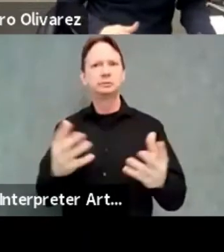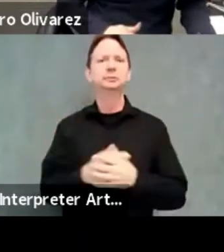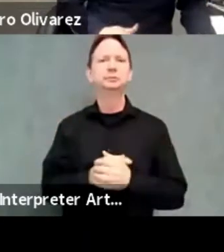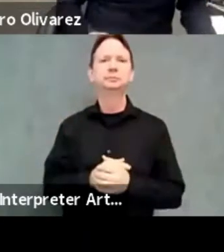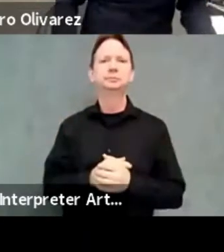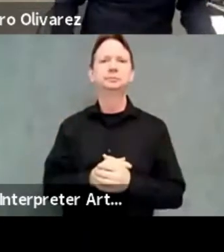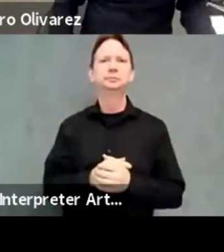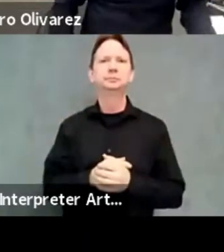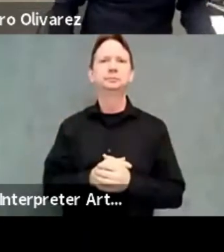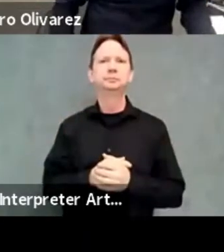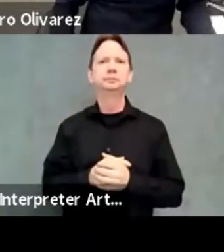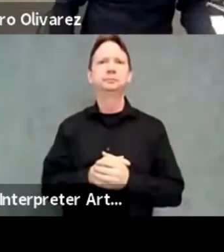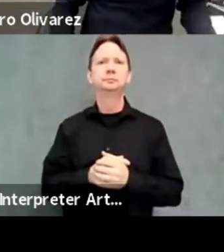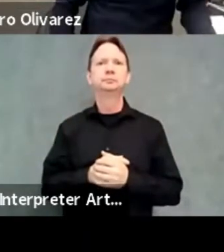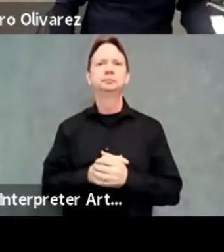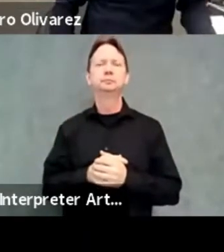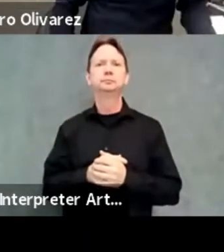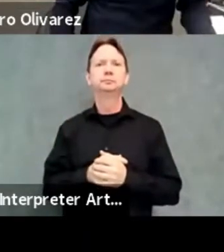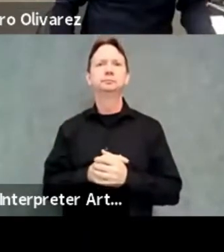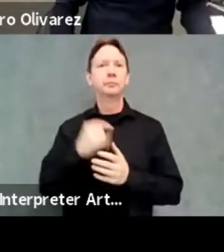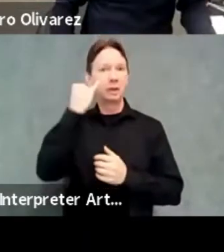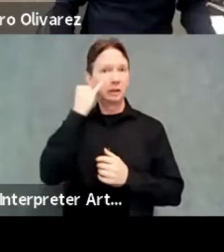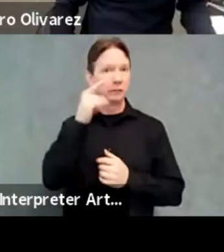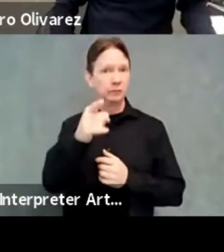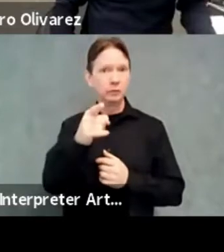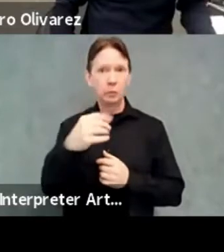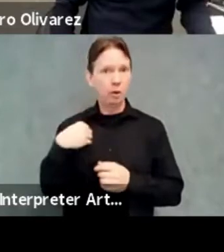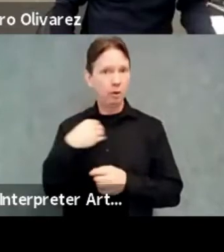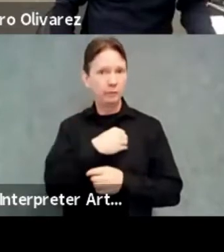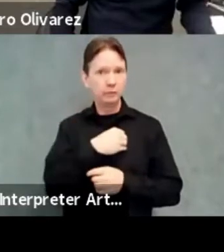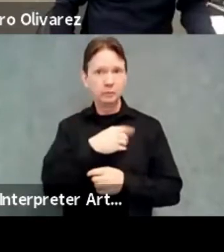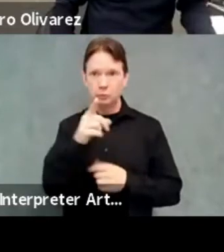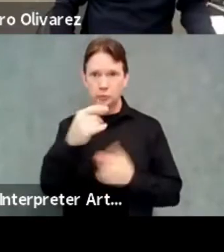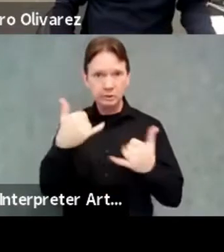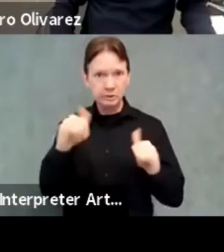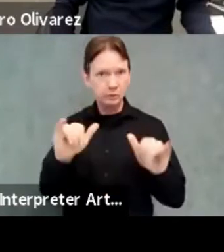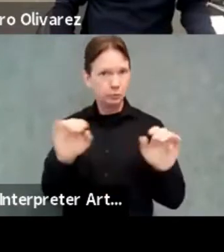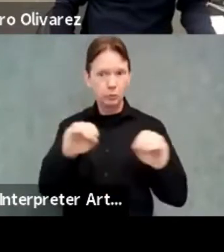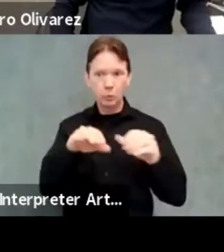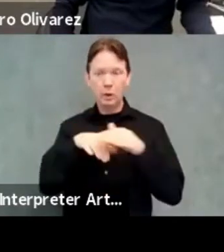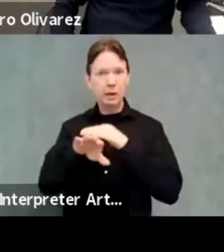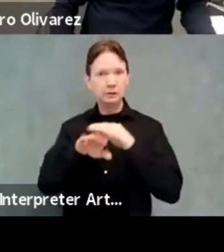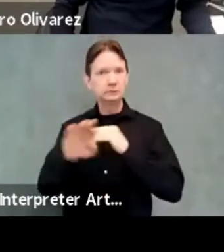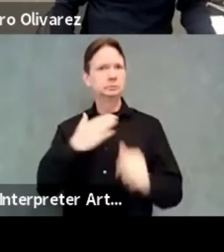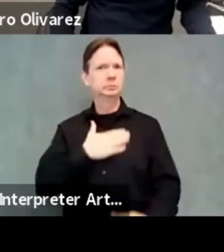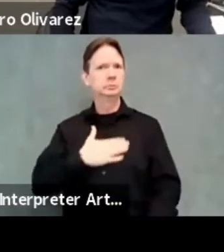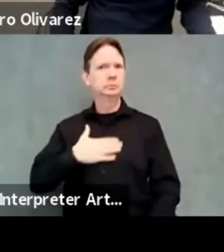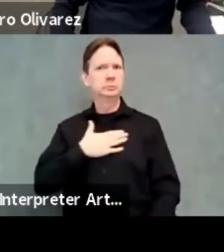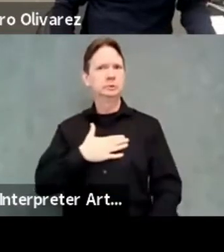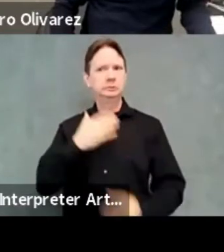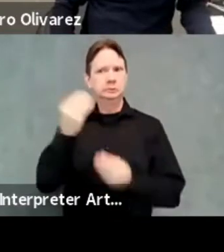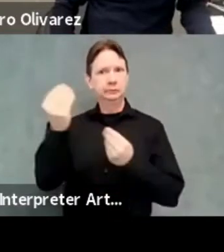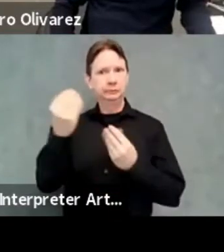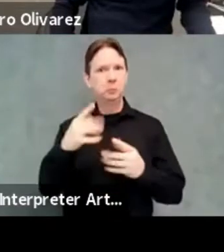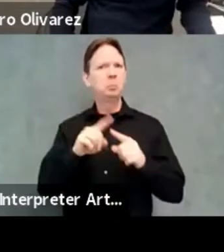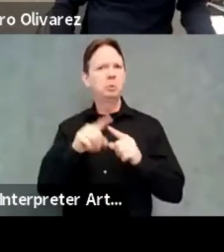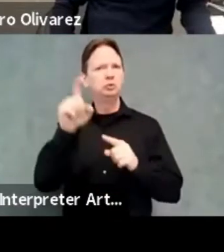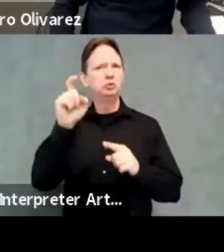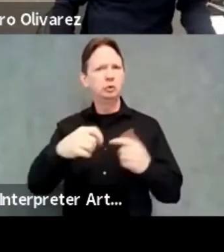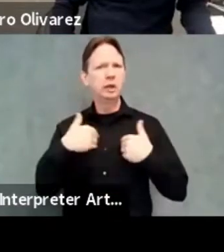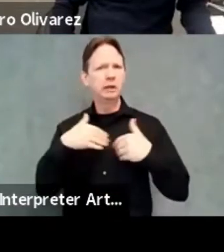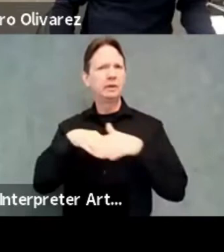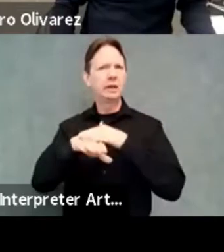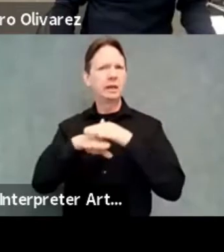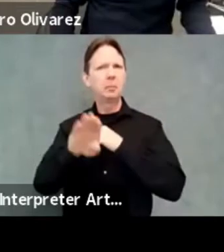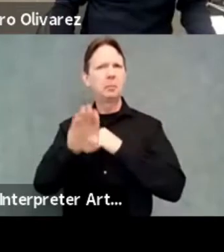by hopefully the end of this week. One of the things that I've been thinking of doing is we had at one time forum listservs, and